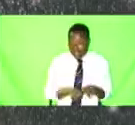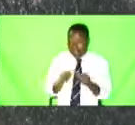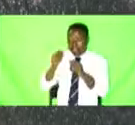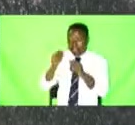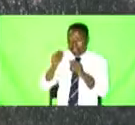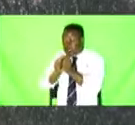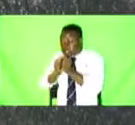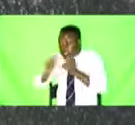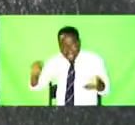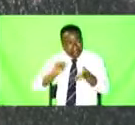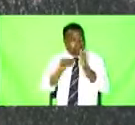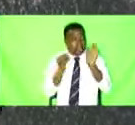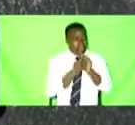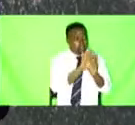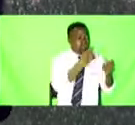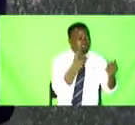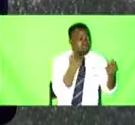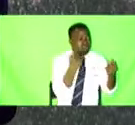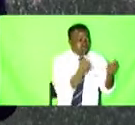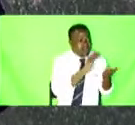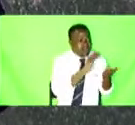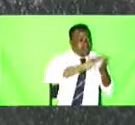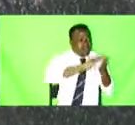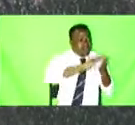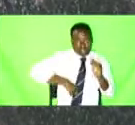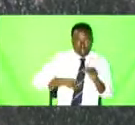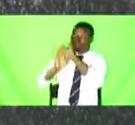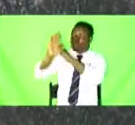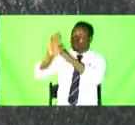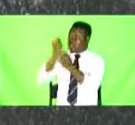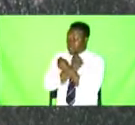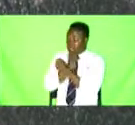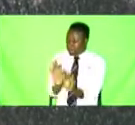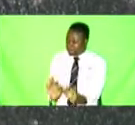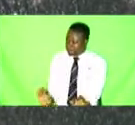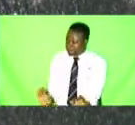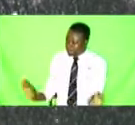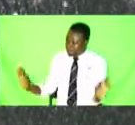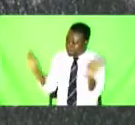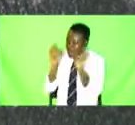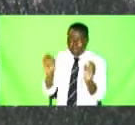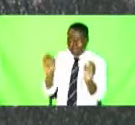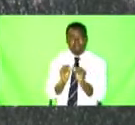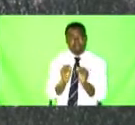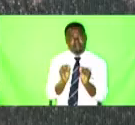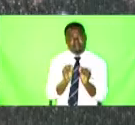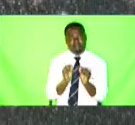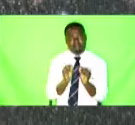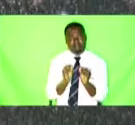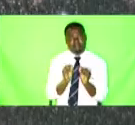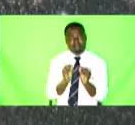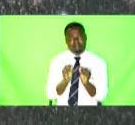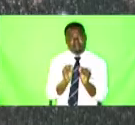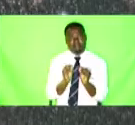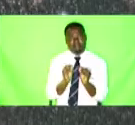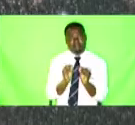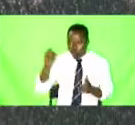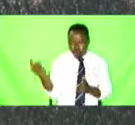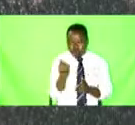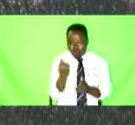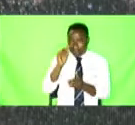so expensive. Don't let us joke with it. It is only in believing in his only begotten